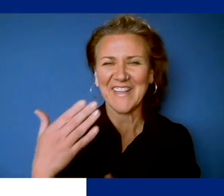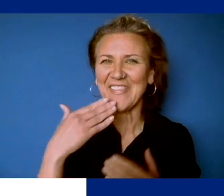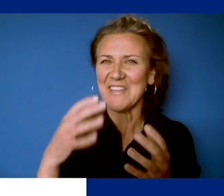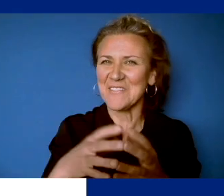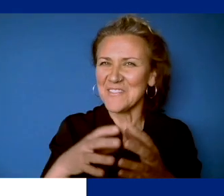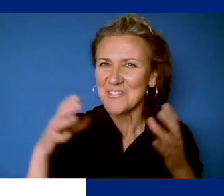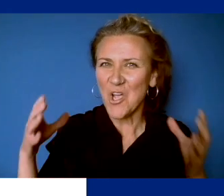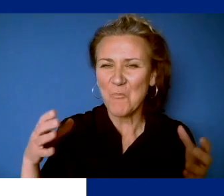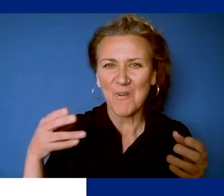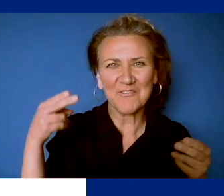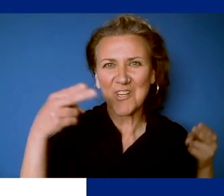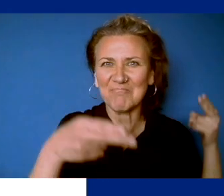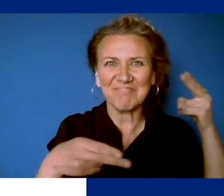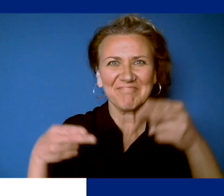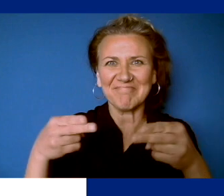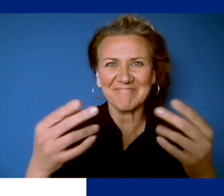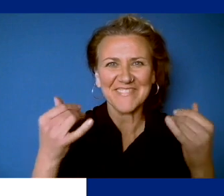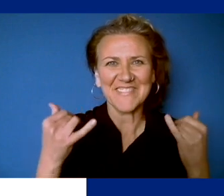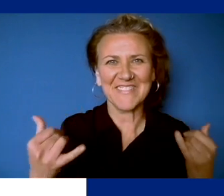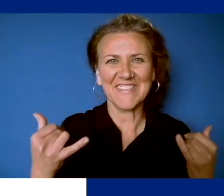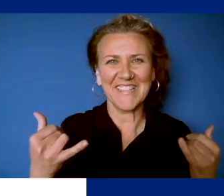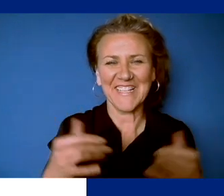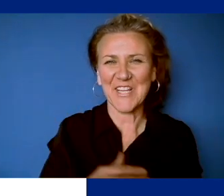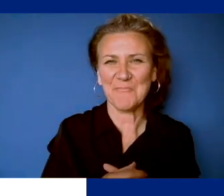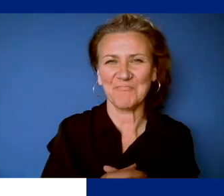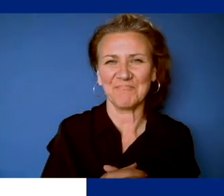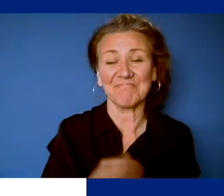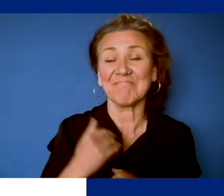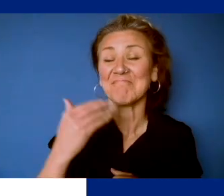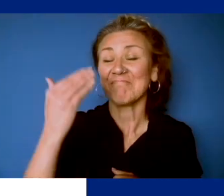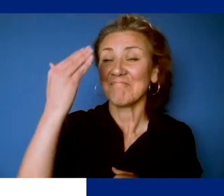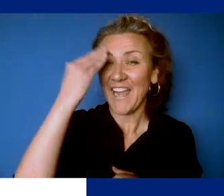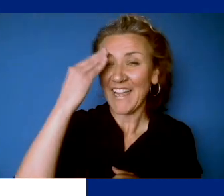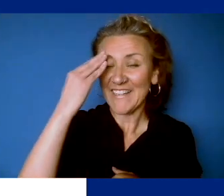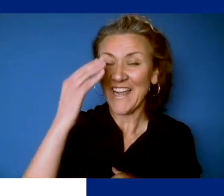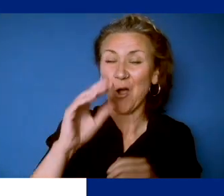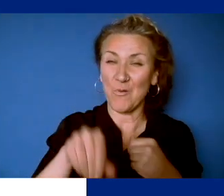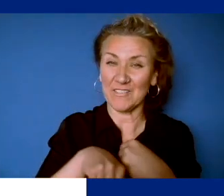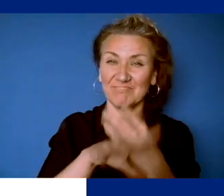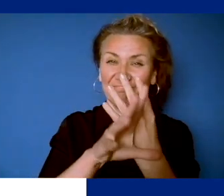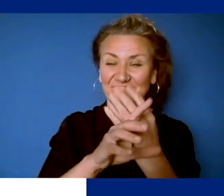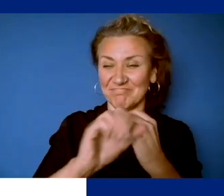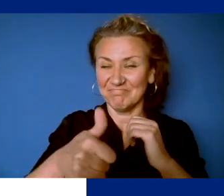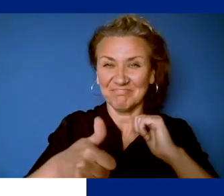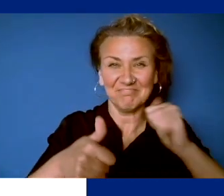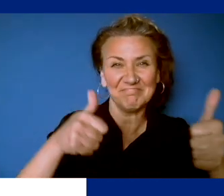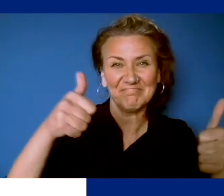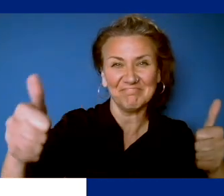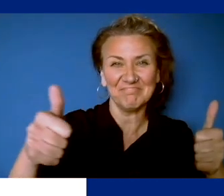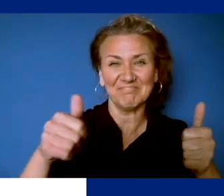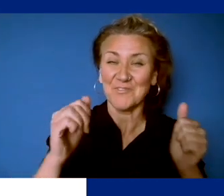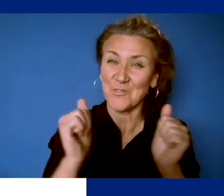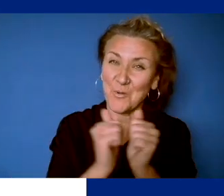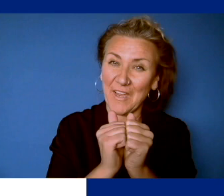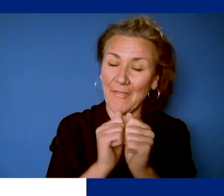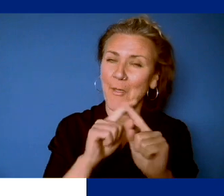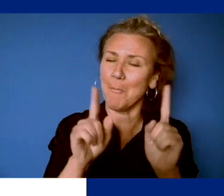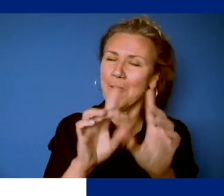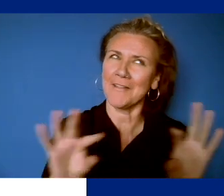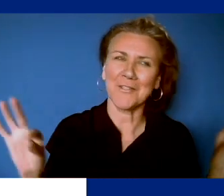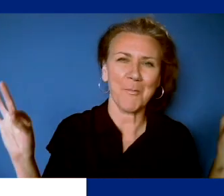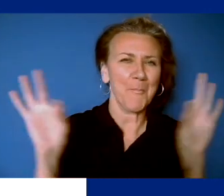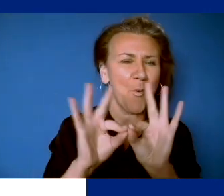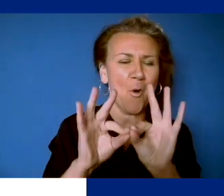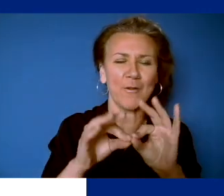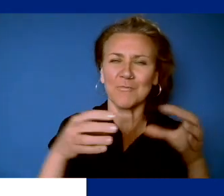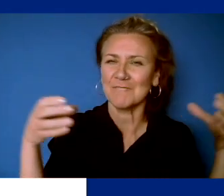Good morning. Thank you so much for being here today. I know we are virtually together, but it's so important to be together